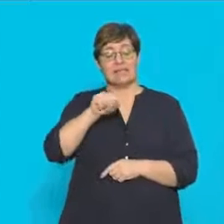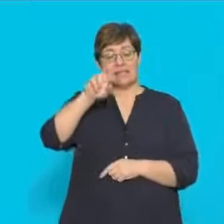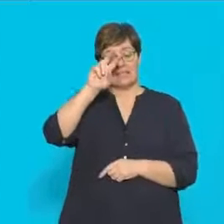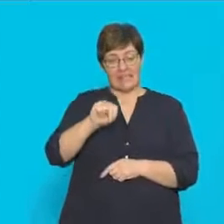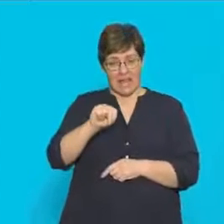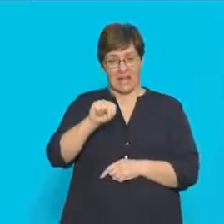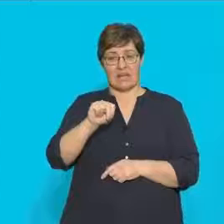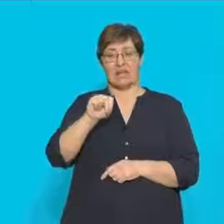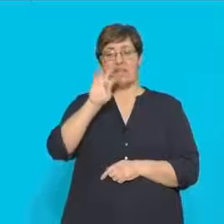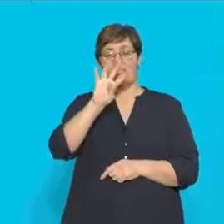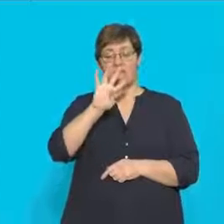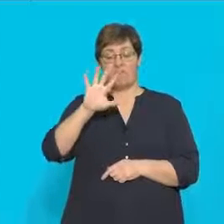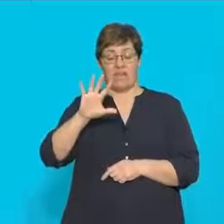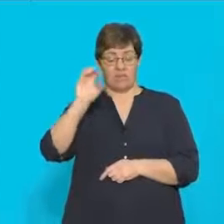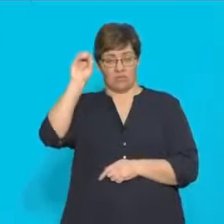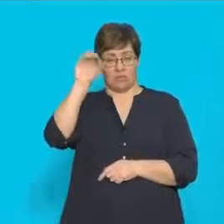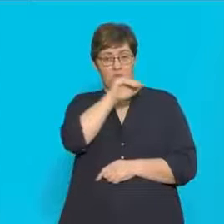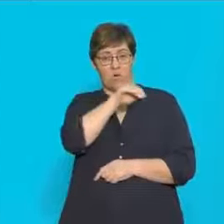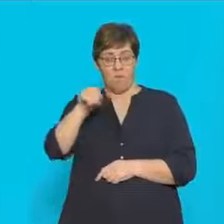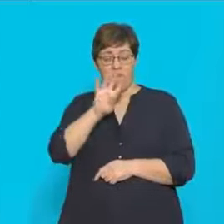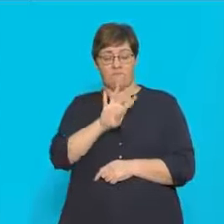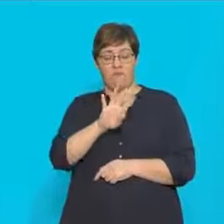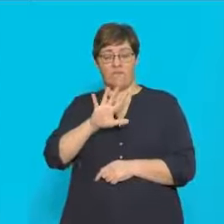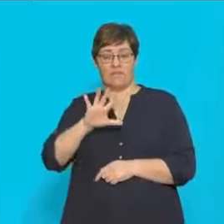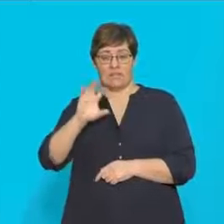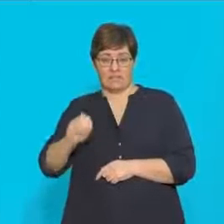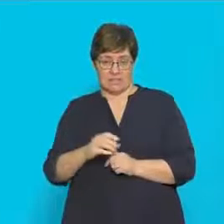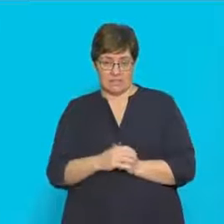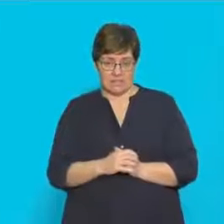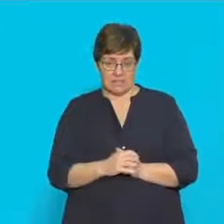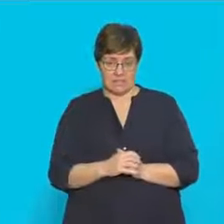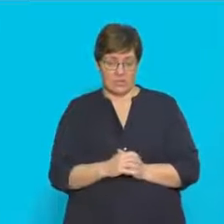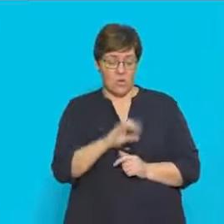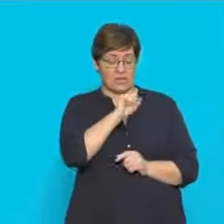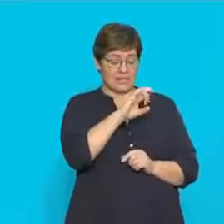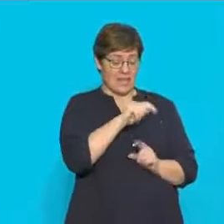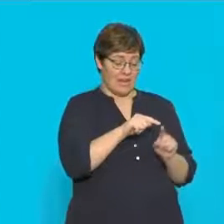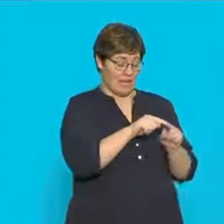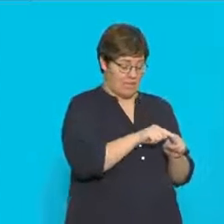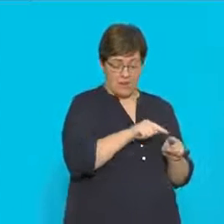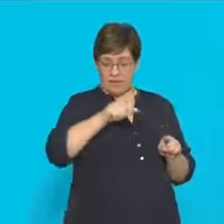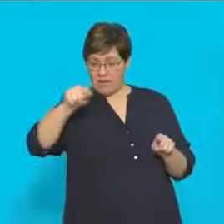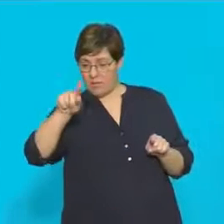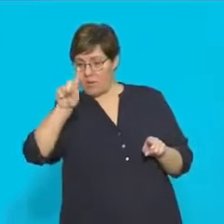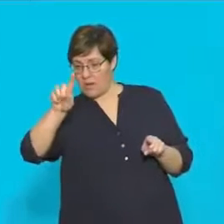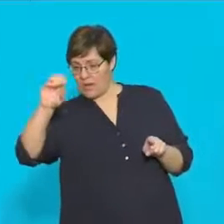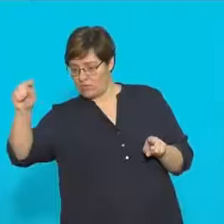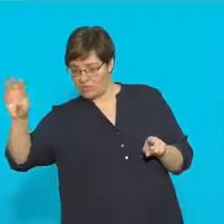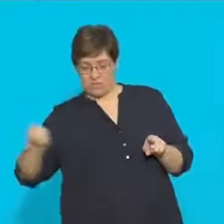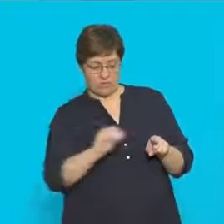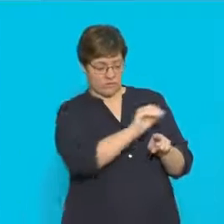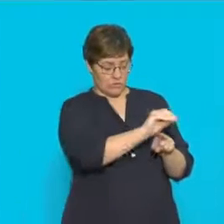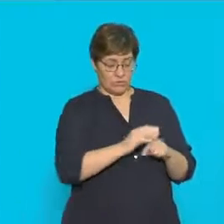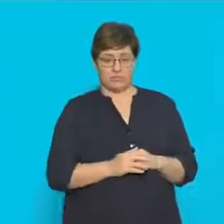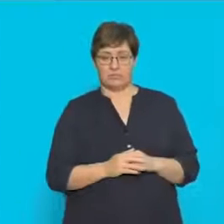theta over the side across from theta, so it will be 100. We'll substitute this